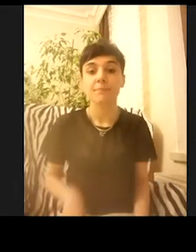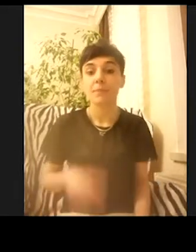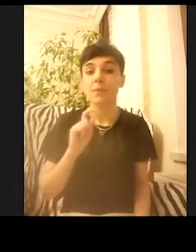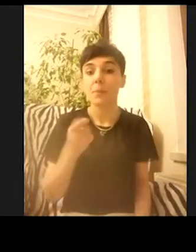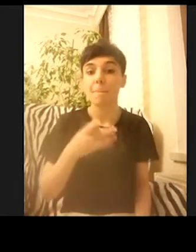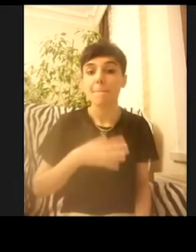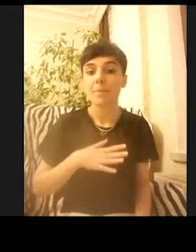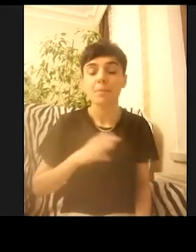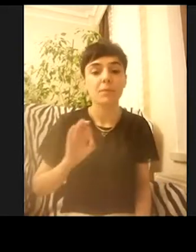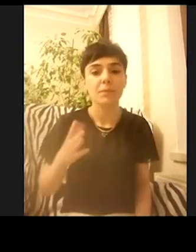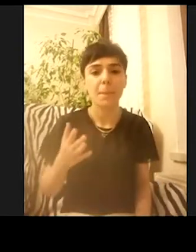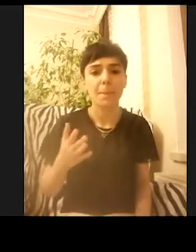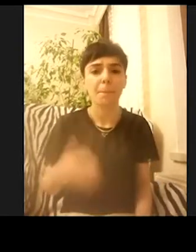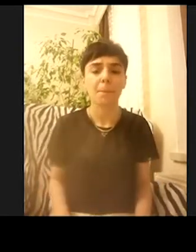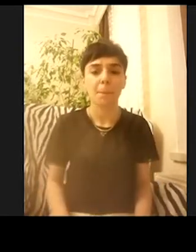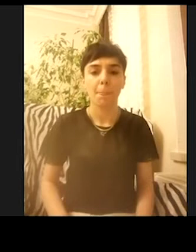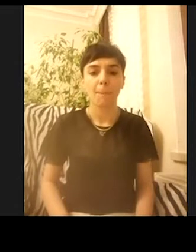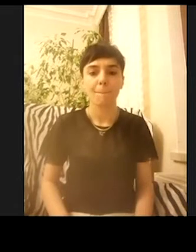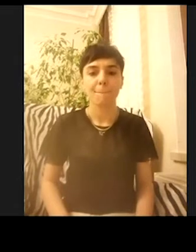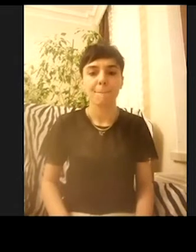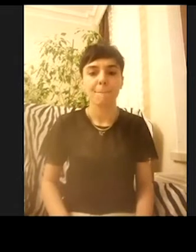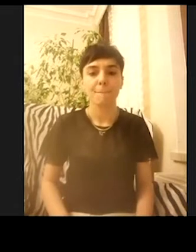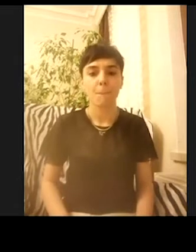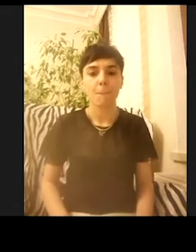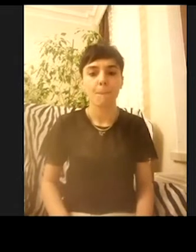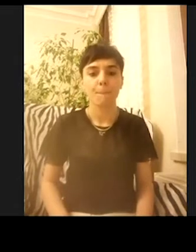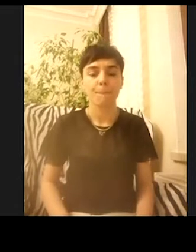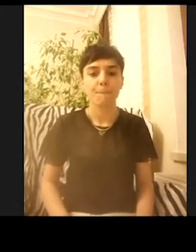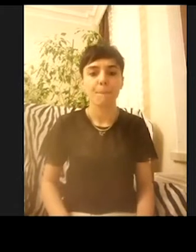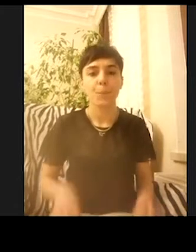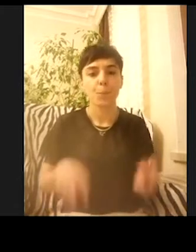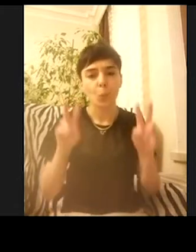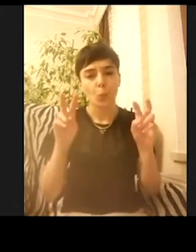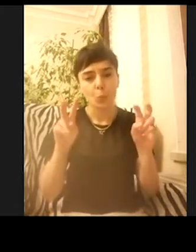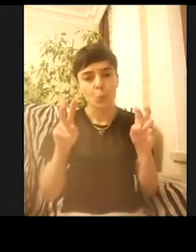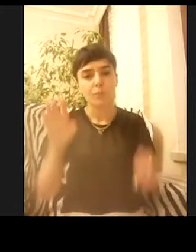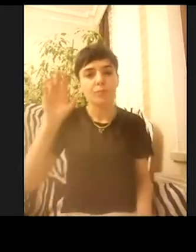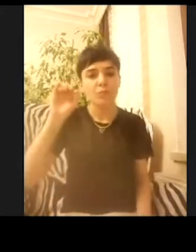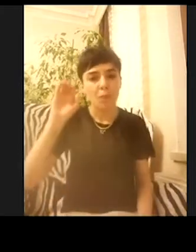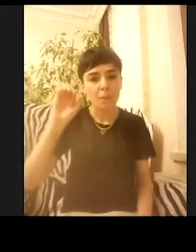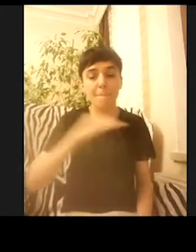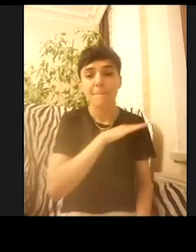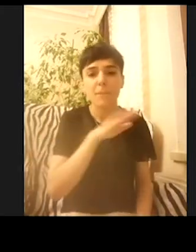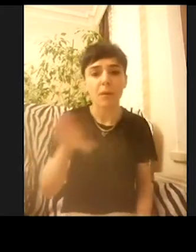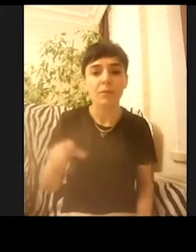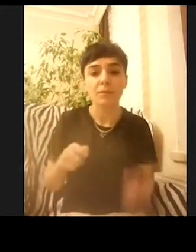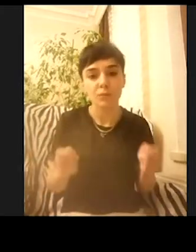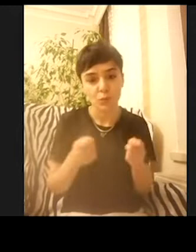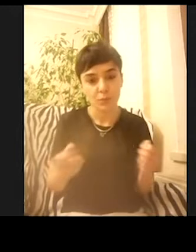everybody's practice who has been invited. So we're really learning from those who are